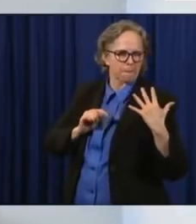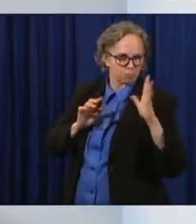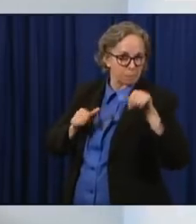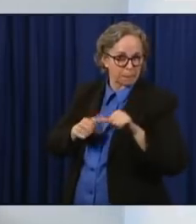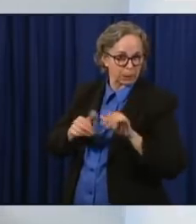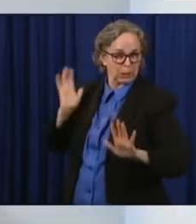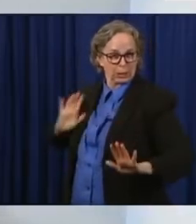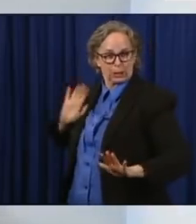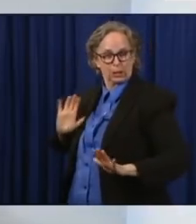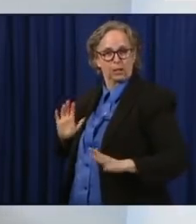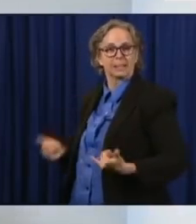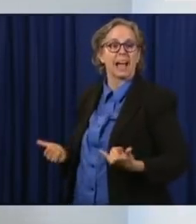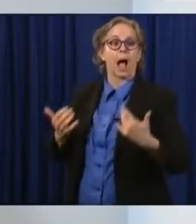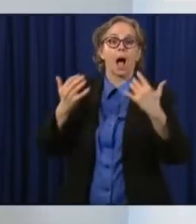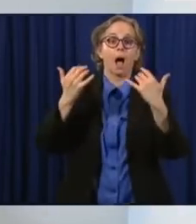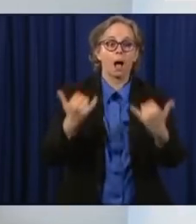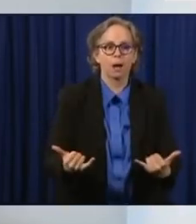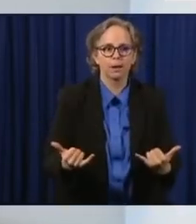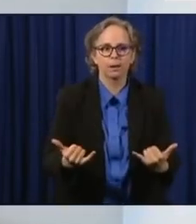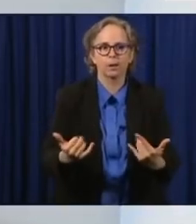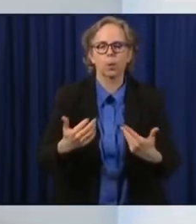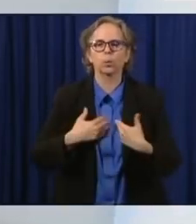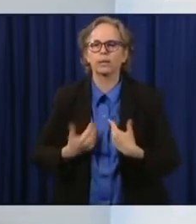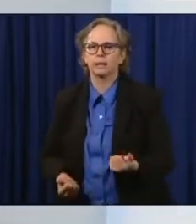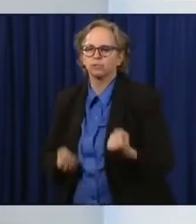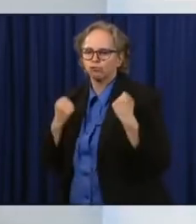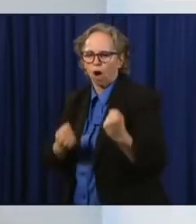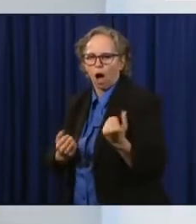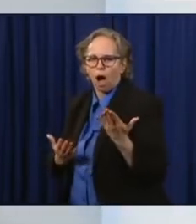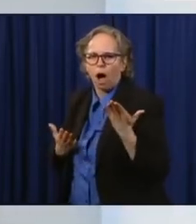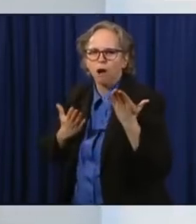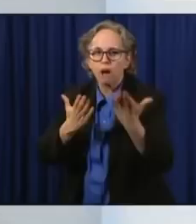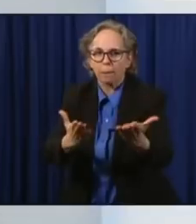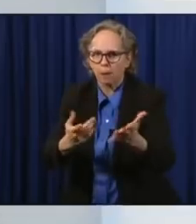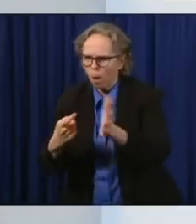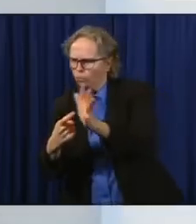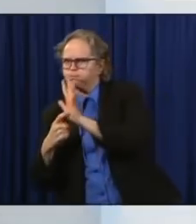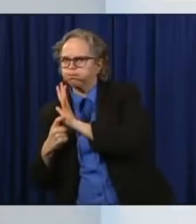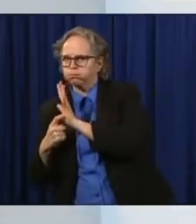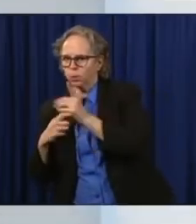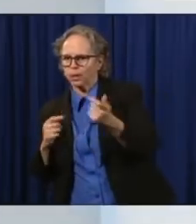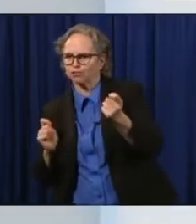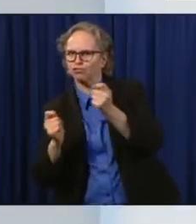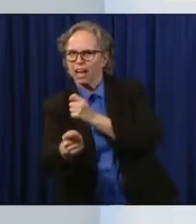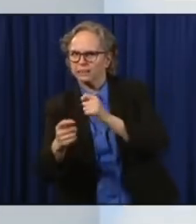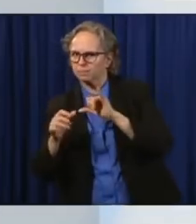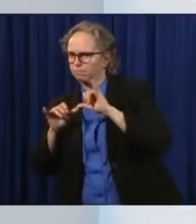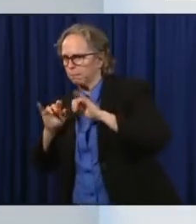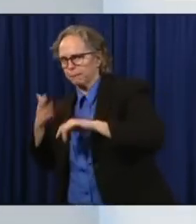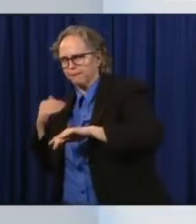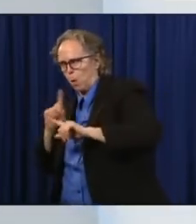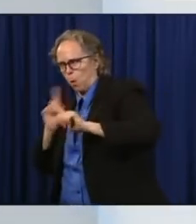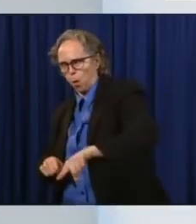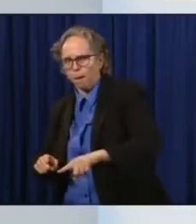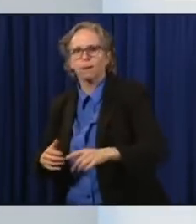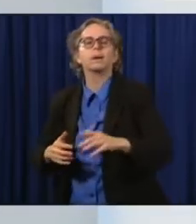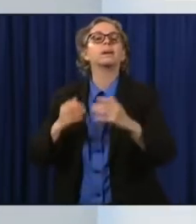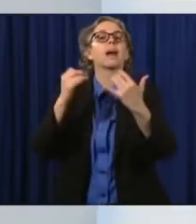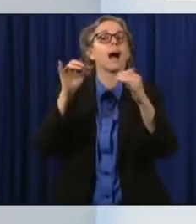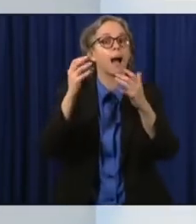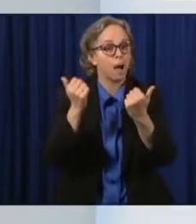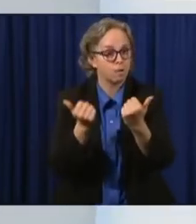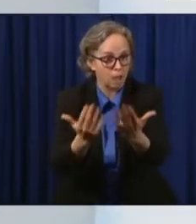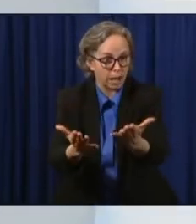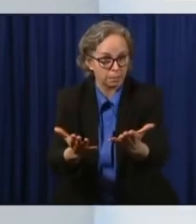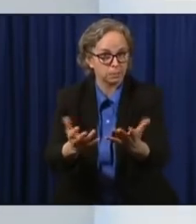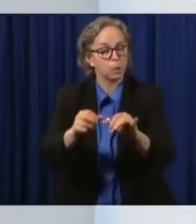is going to say it's recommended but not required. Okay, most people were not staying at home. There were a whole list of things that they were doing. Moves